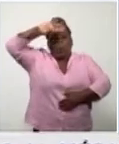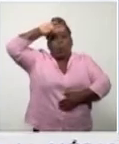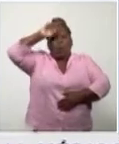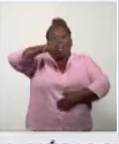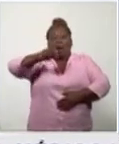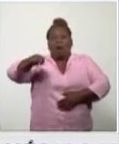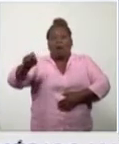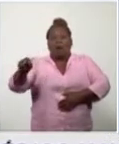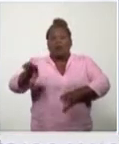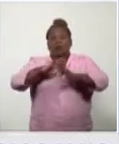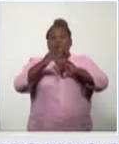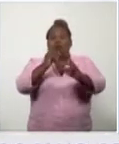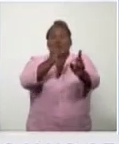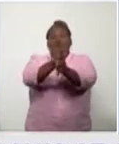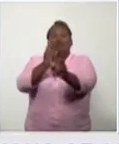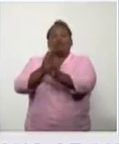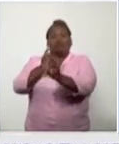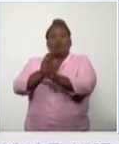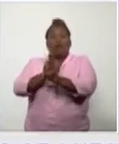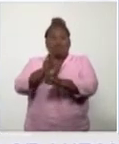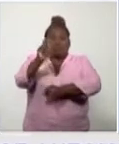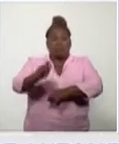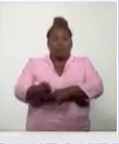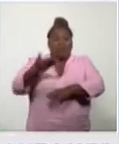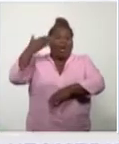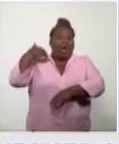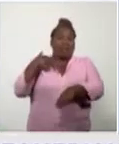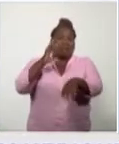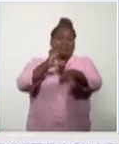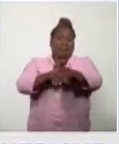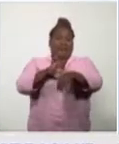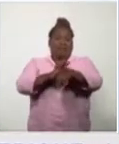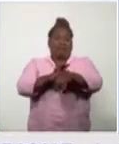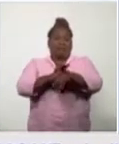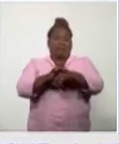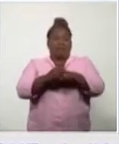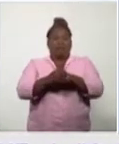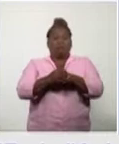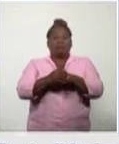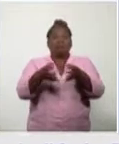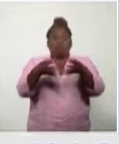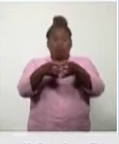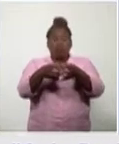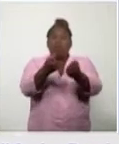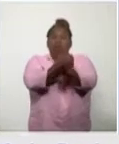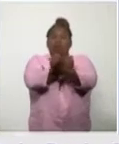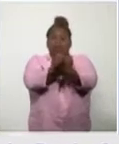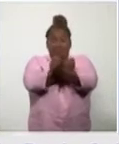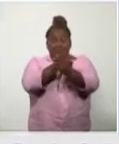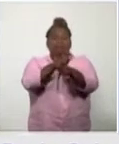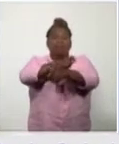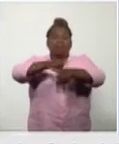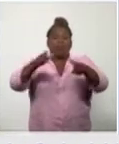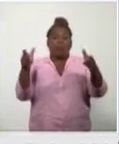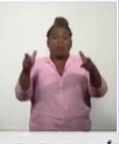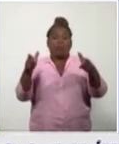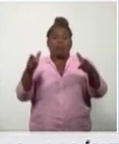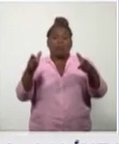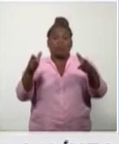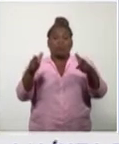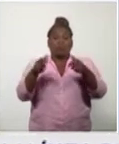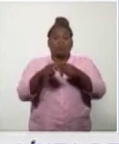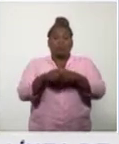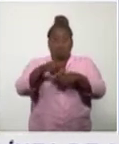yesterday all are Cuban, and all of them are contacts of confirmed cases. This is the risk group